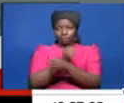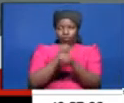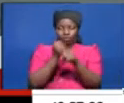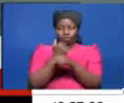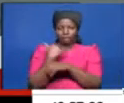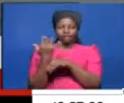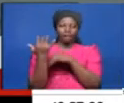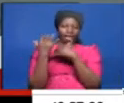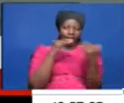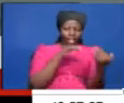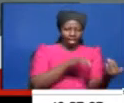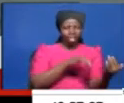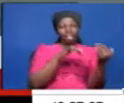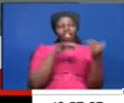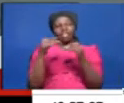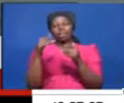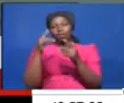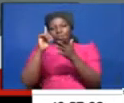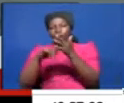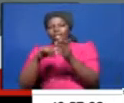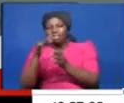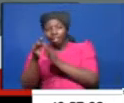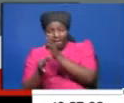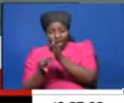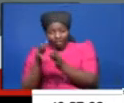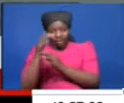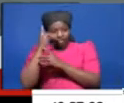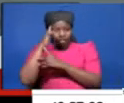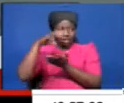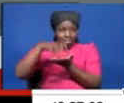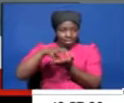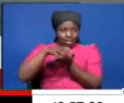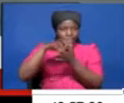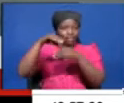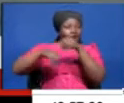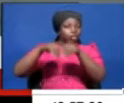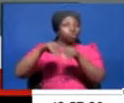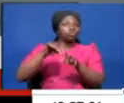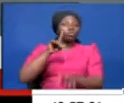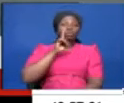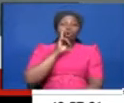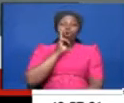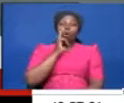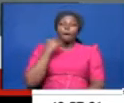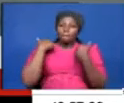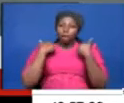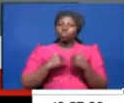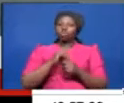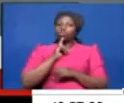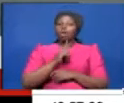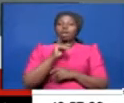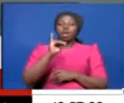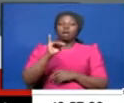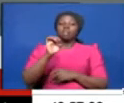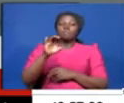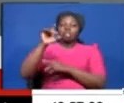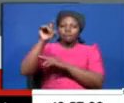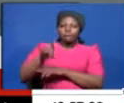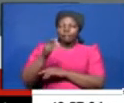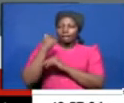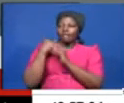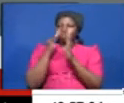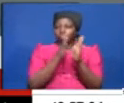now, what if for the status of the election tomorrow, I'm sure that the IEBC must have prepared